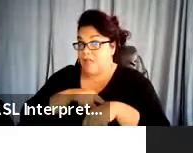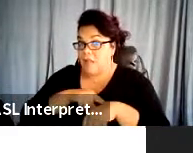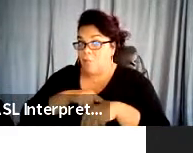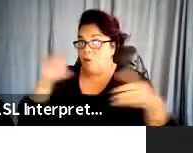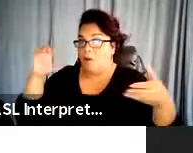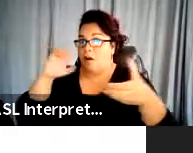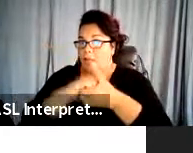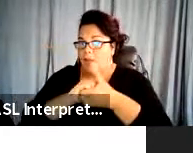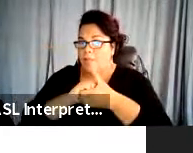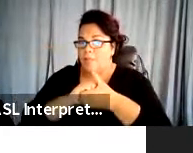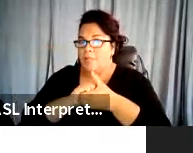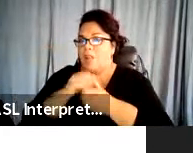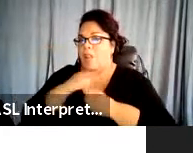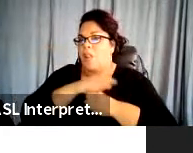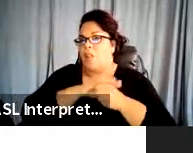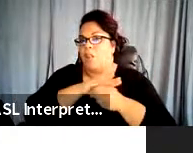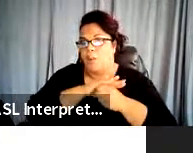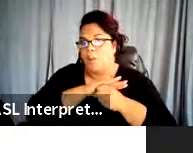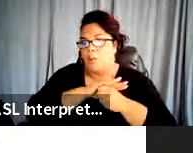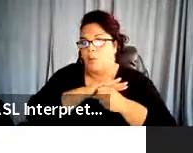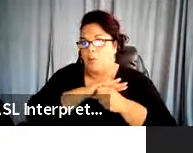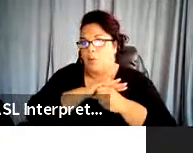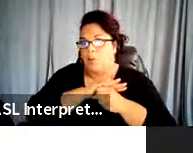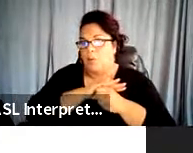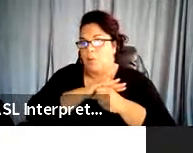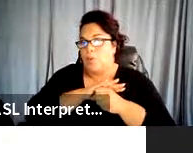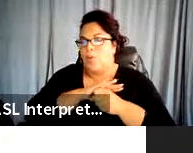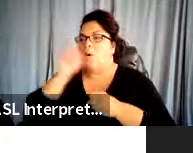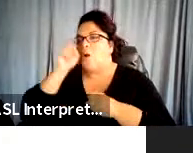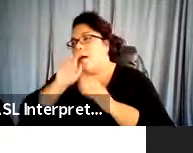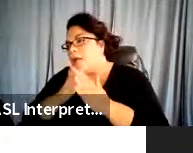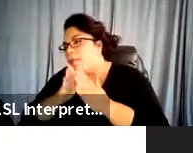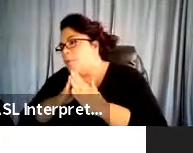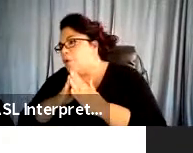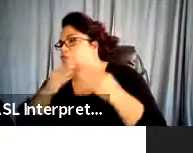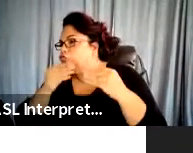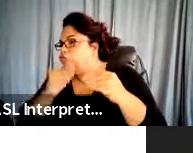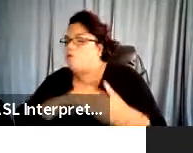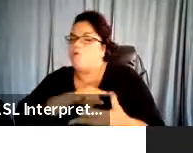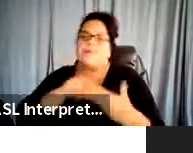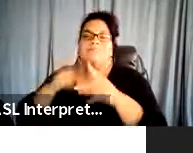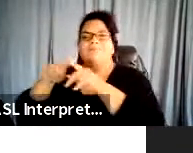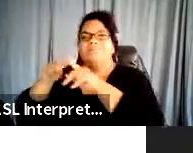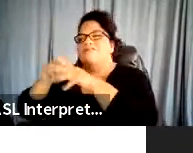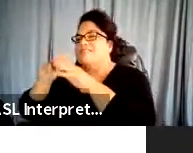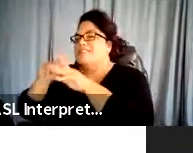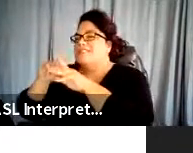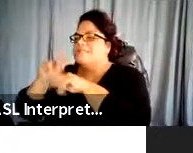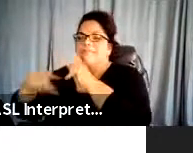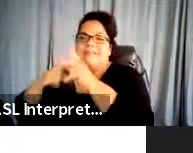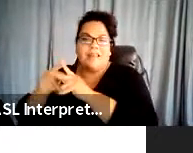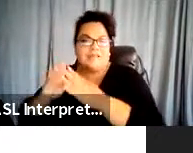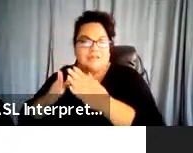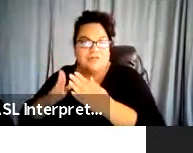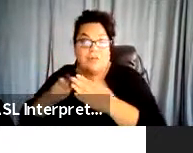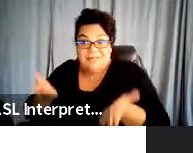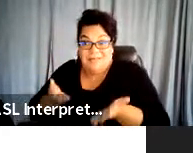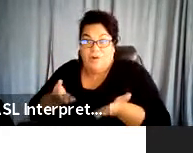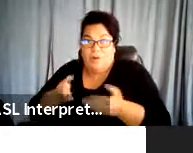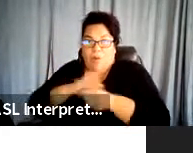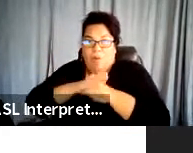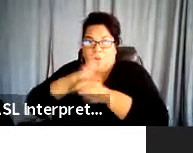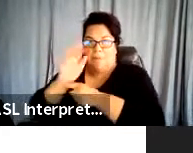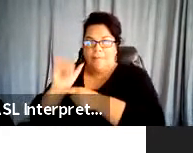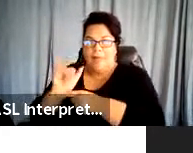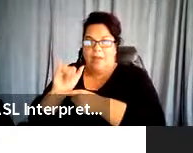collaborating with local comic book stores, all sorts of stores in the Bay Area, and